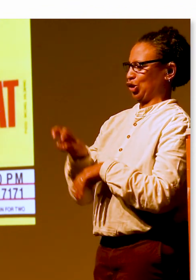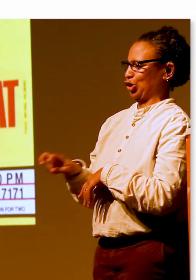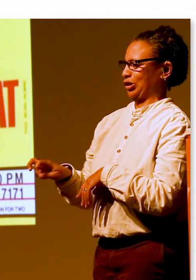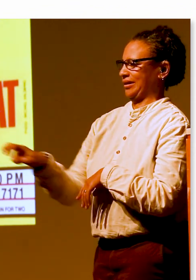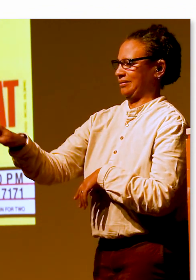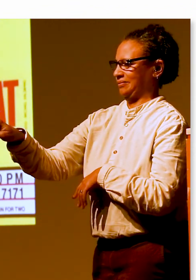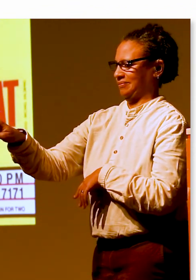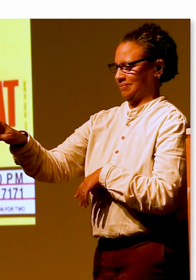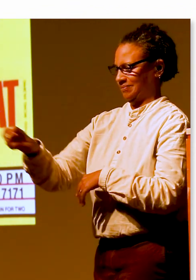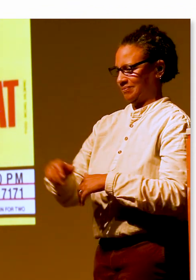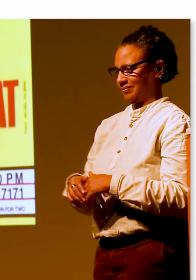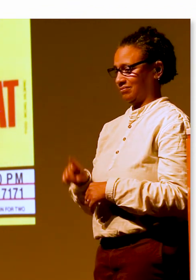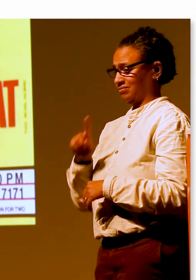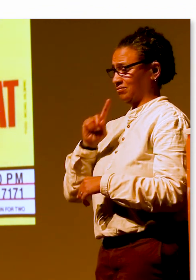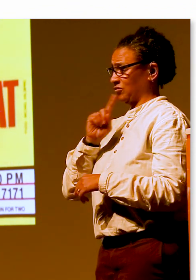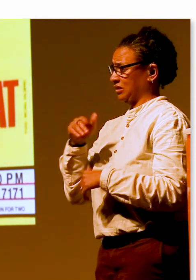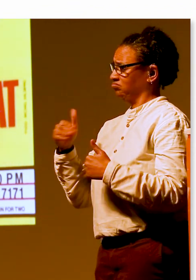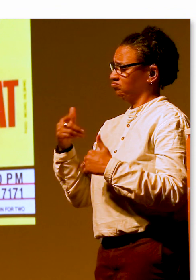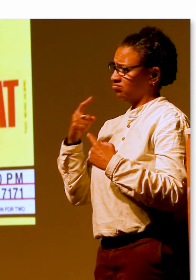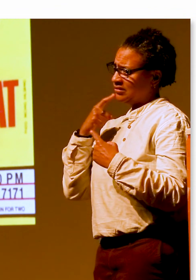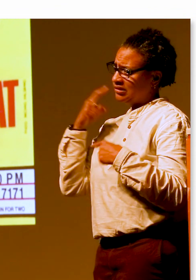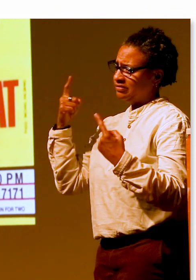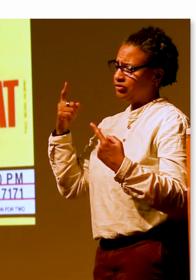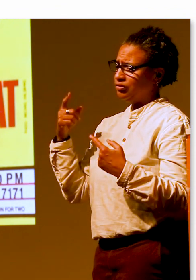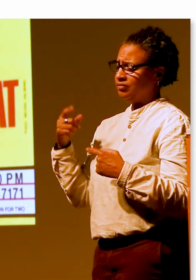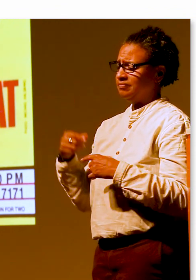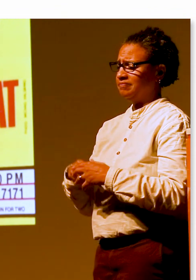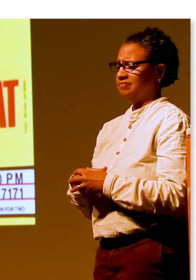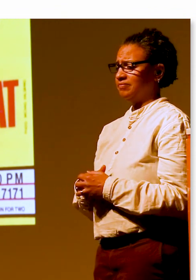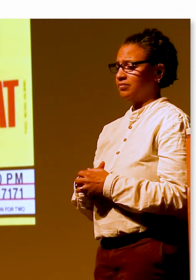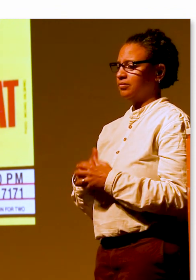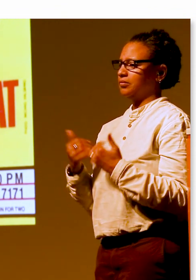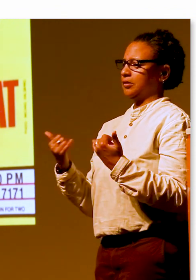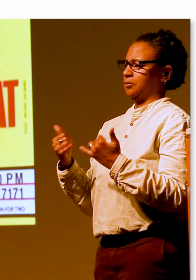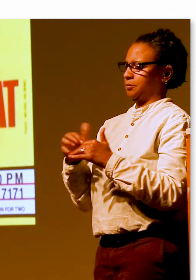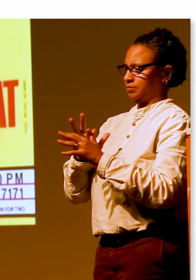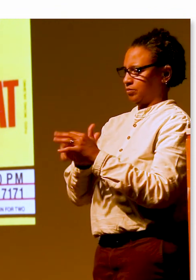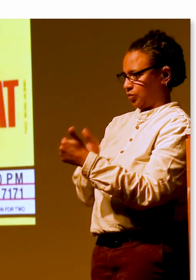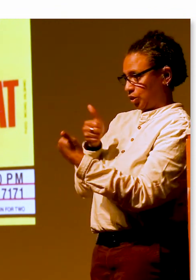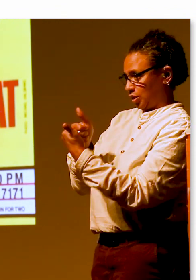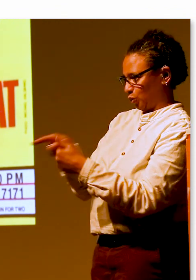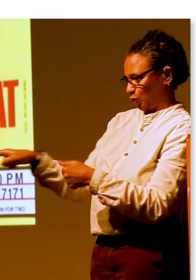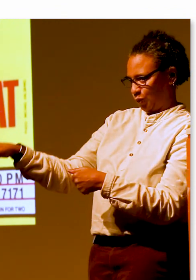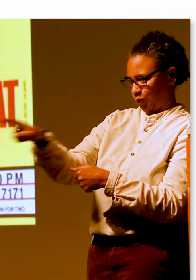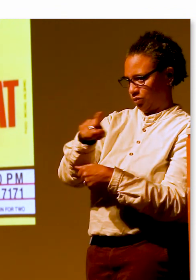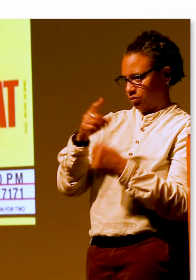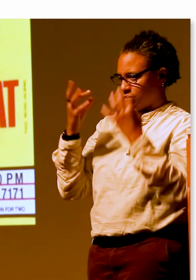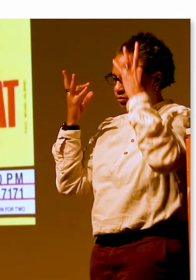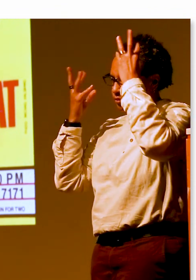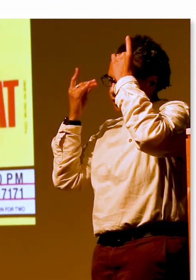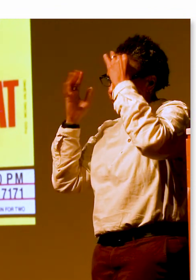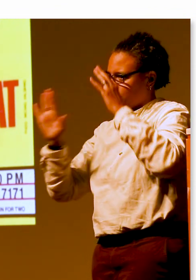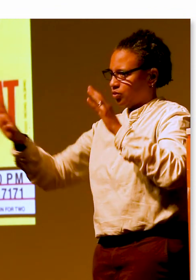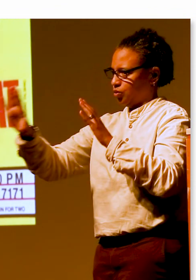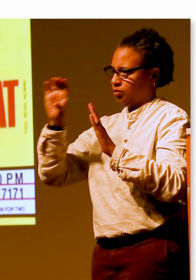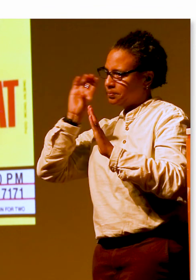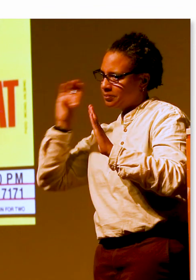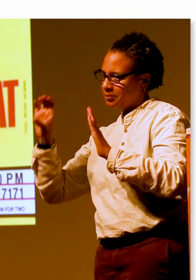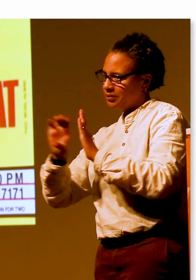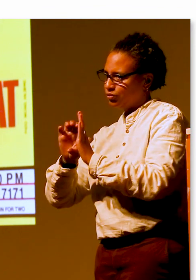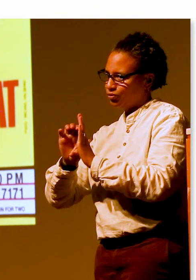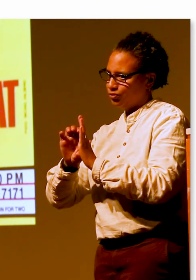far. I want to challenge all of you to think about your images, how you're sharing them, how they impact you, the ones that keep you up at